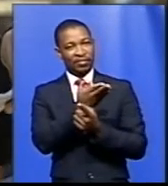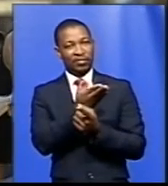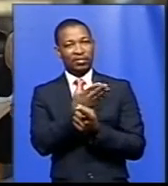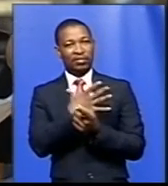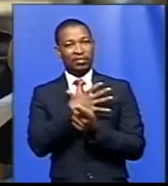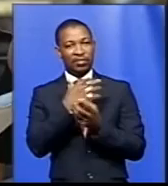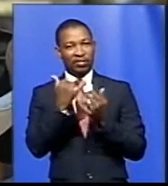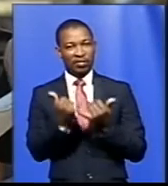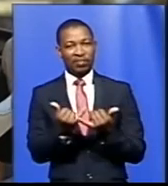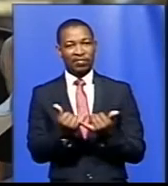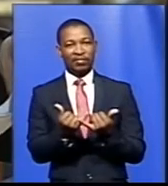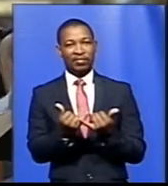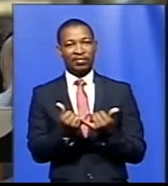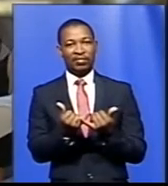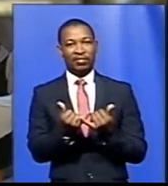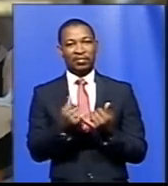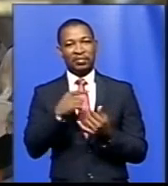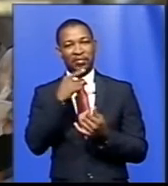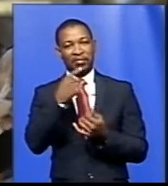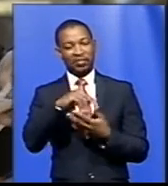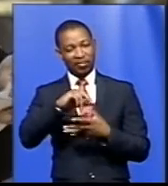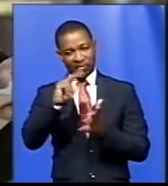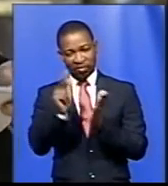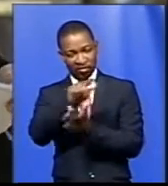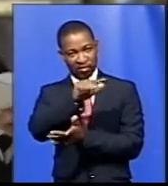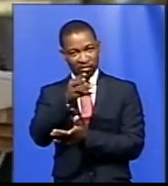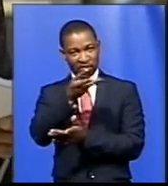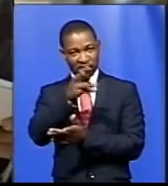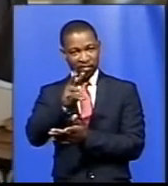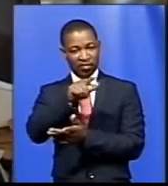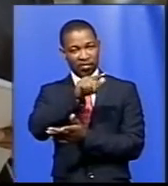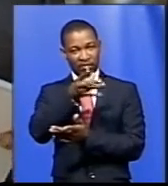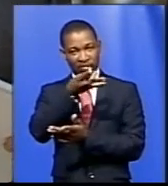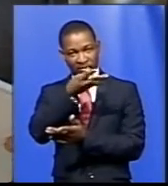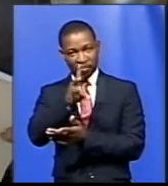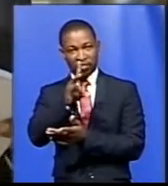now move that the Appropriation 2016-17 Bill,